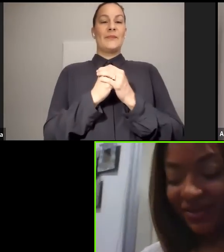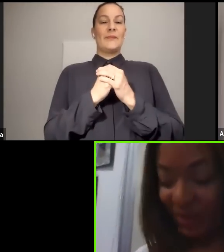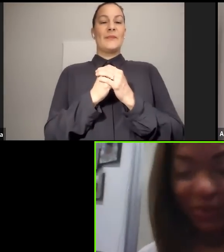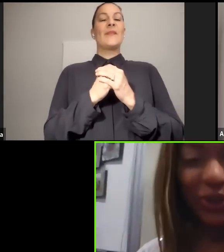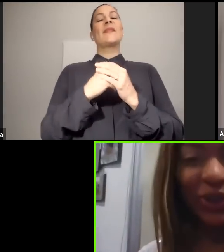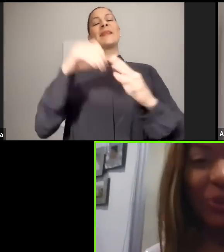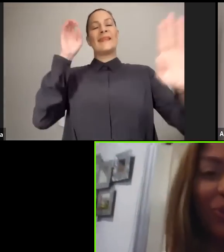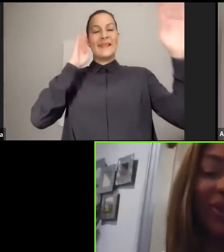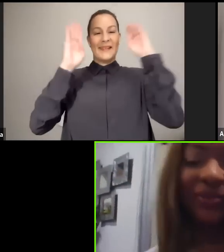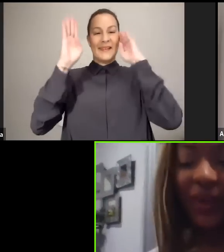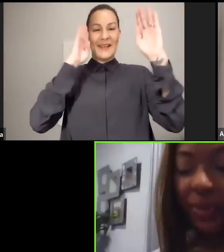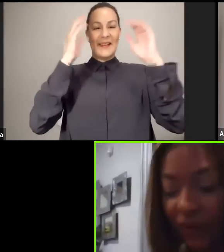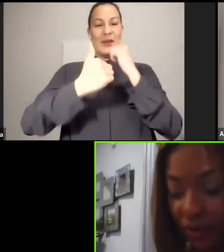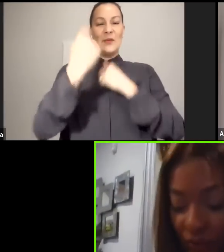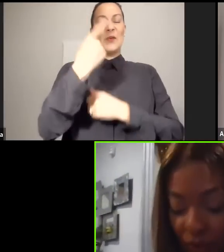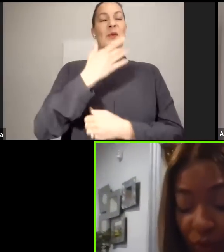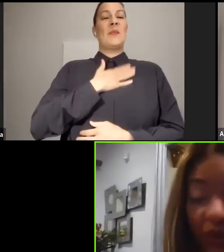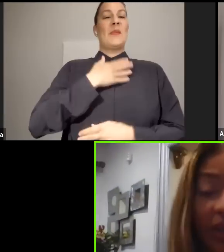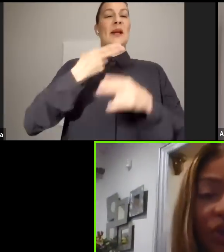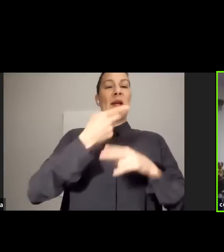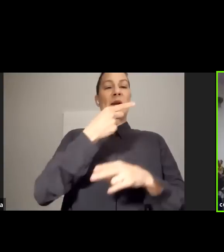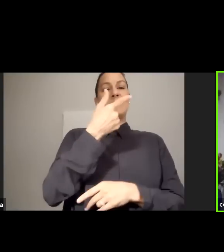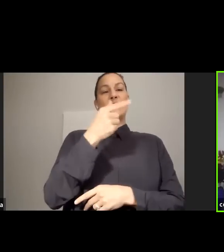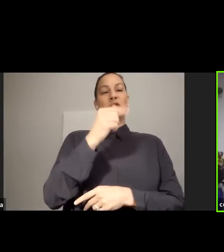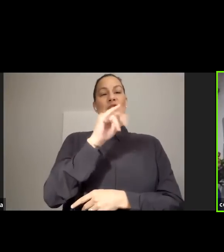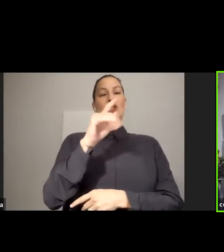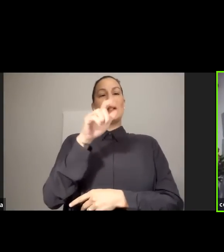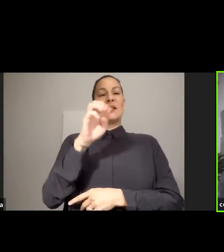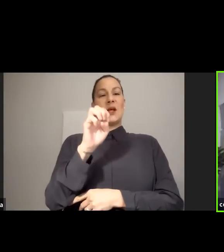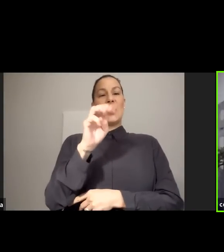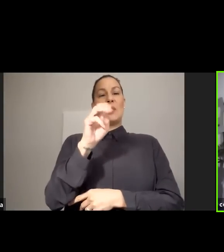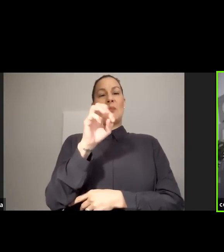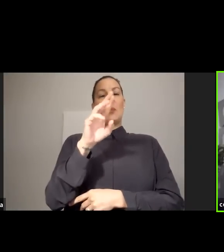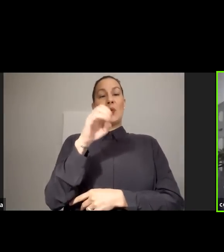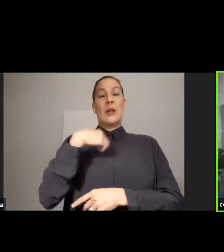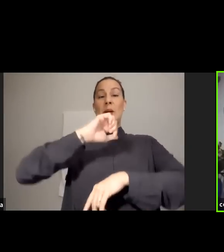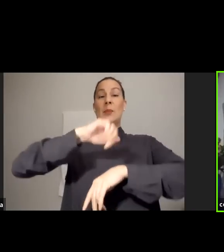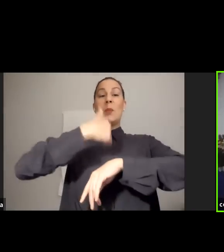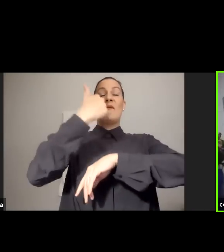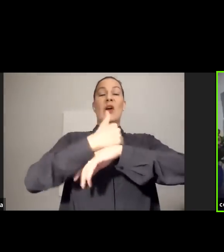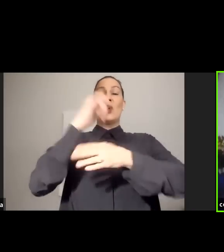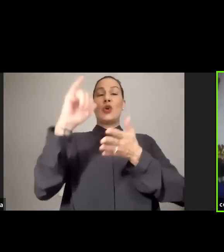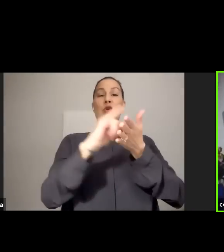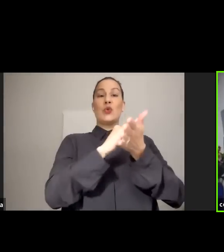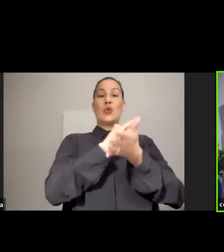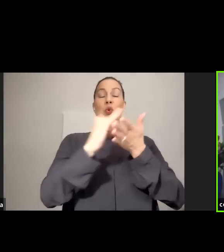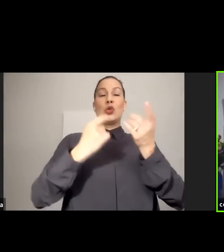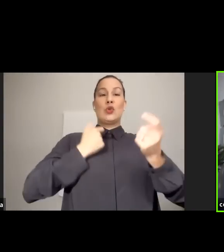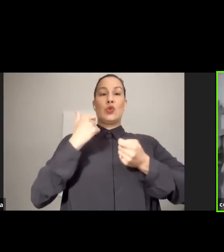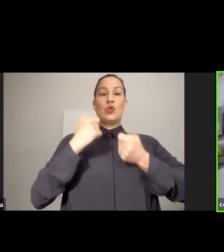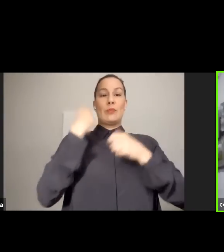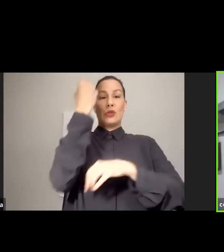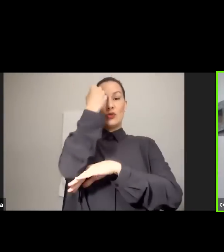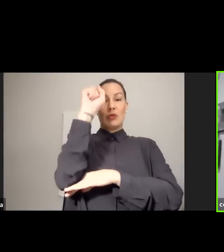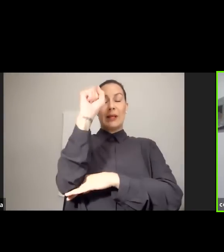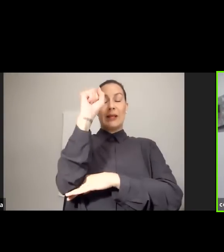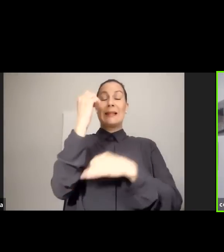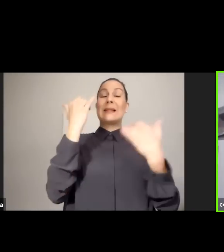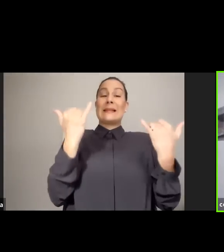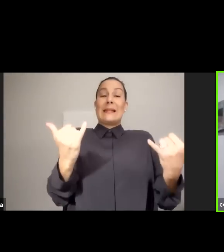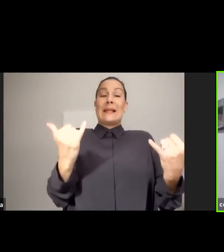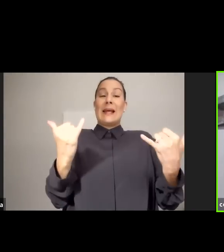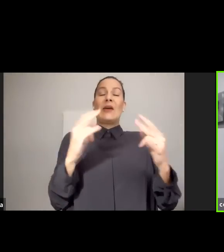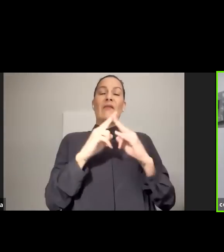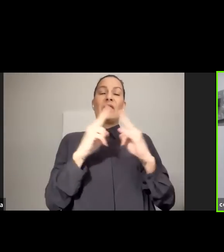Hi, everyone. My name is Giselle Marie. I'm the founder of the New York City Stripper Strike. Today is a very emotional day for